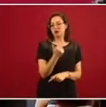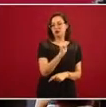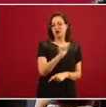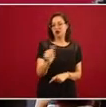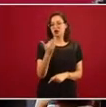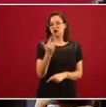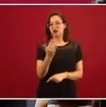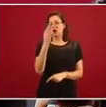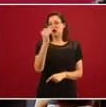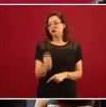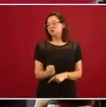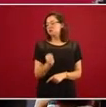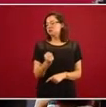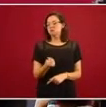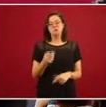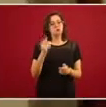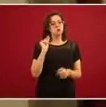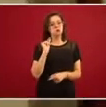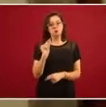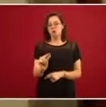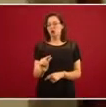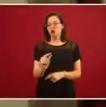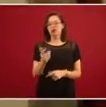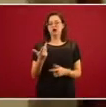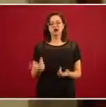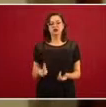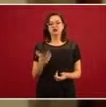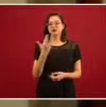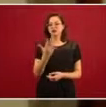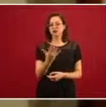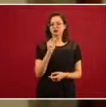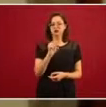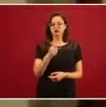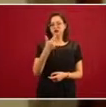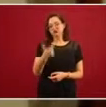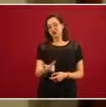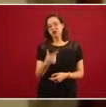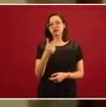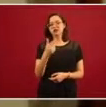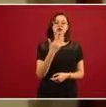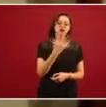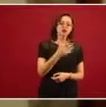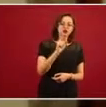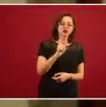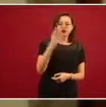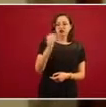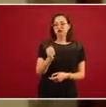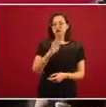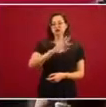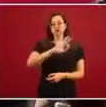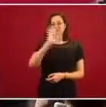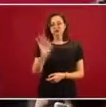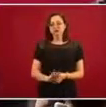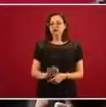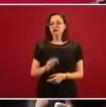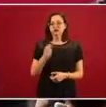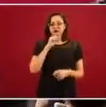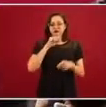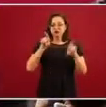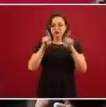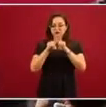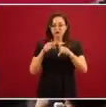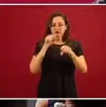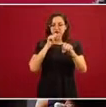The fatality rate is rather stable in the group of young adults, in the group of 25 to 59 years